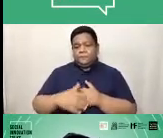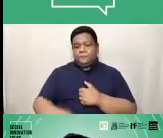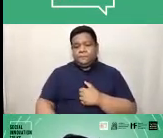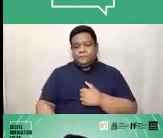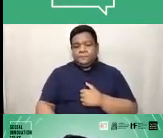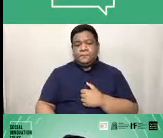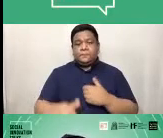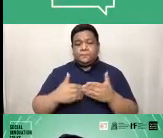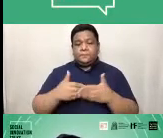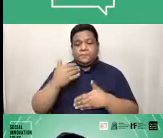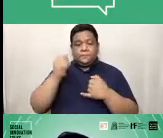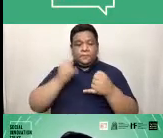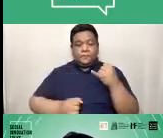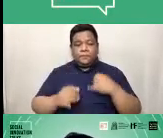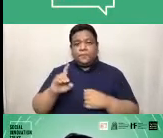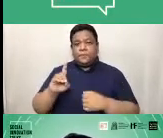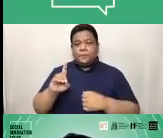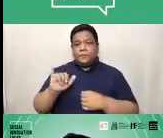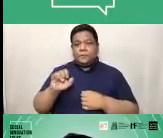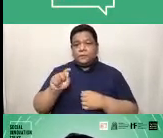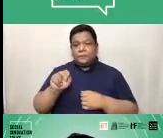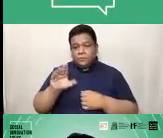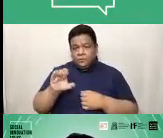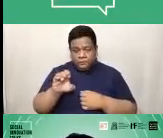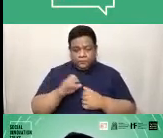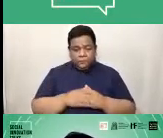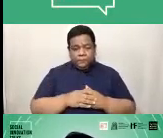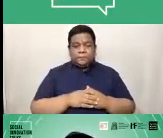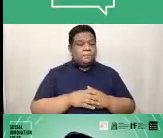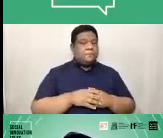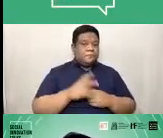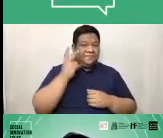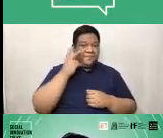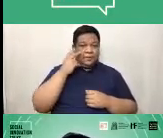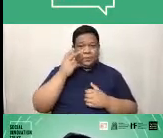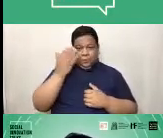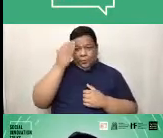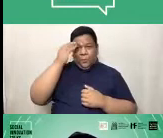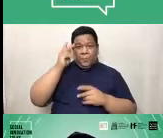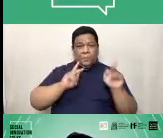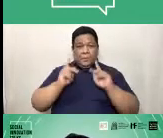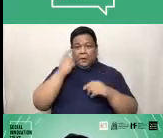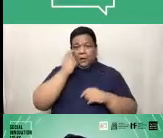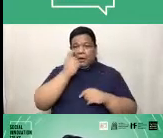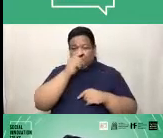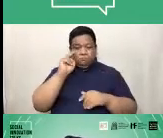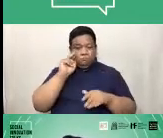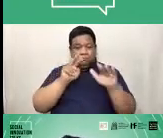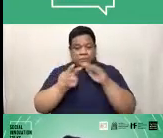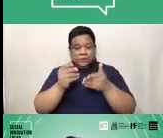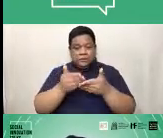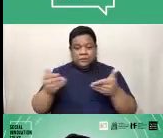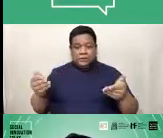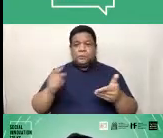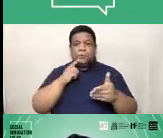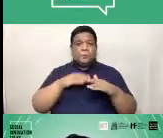And then finally, we also have distance sensors. So we talked about human sight, right? And perceiving and looking at things. So one of the most